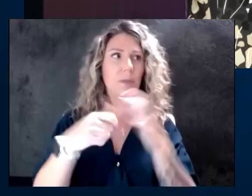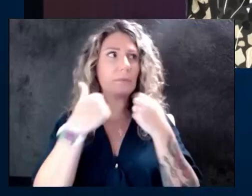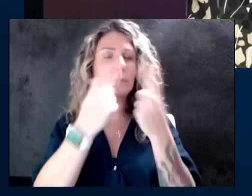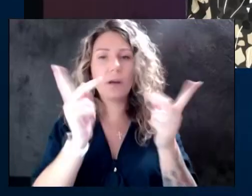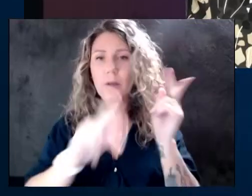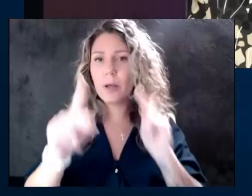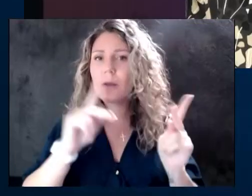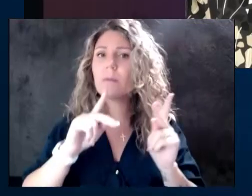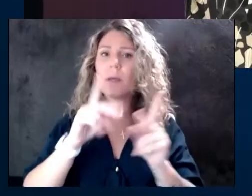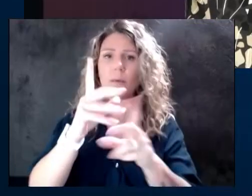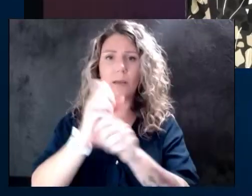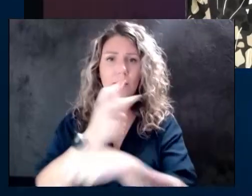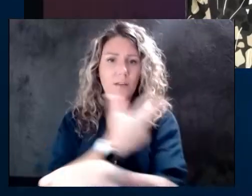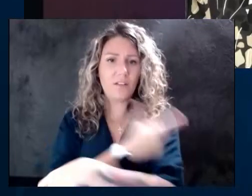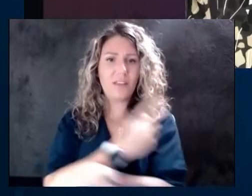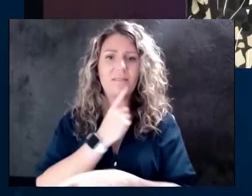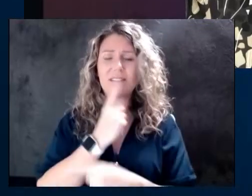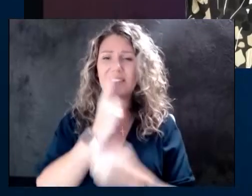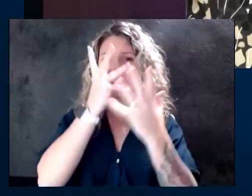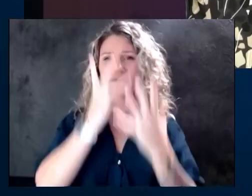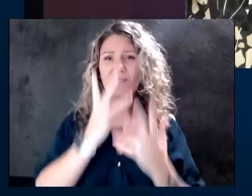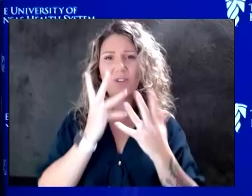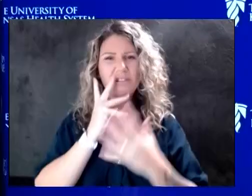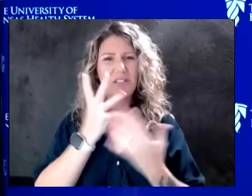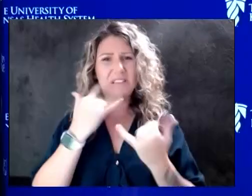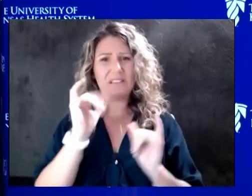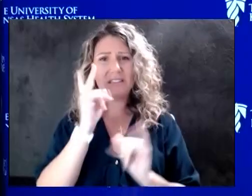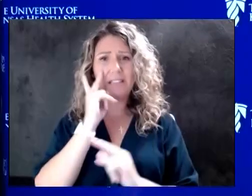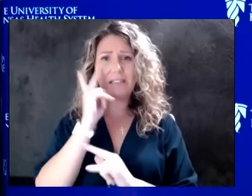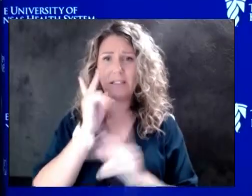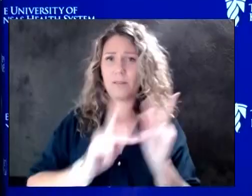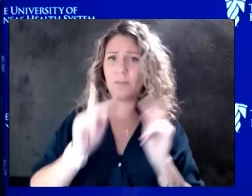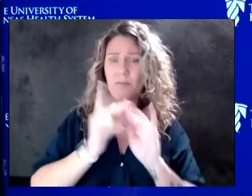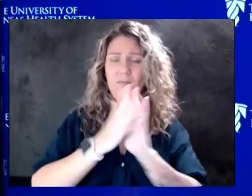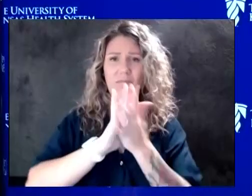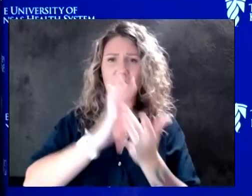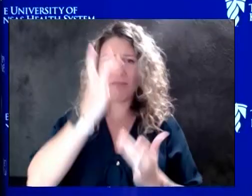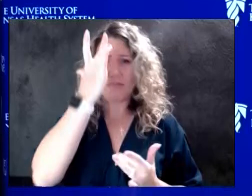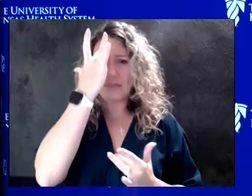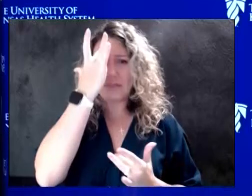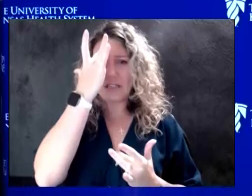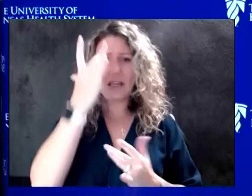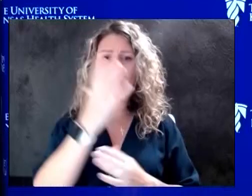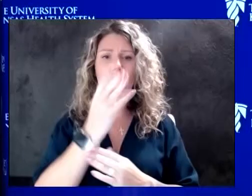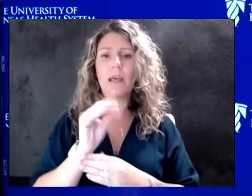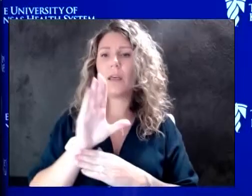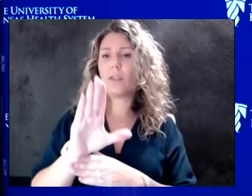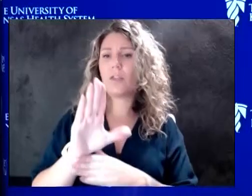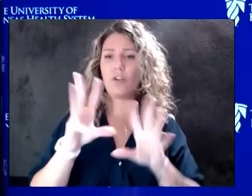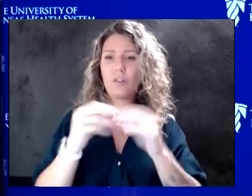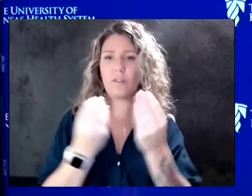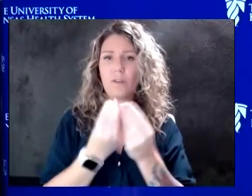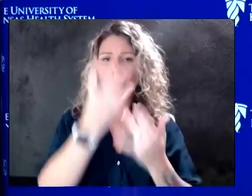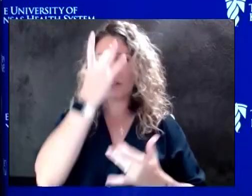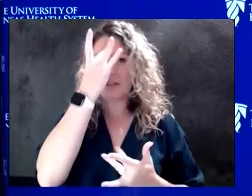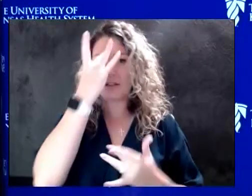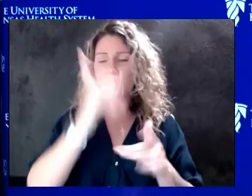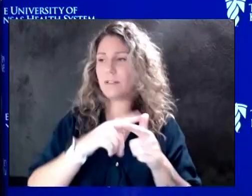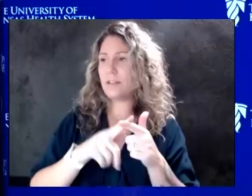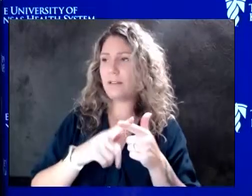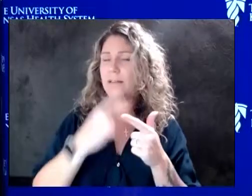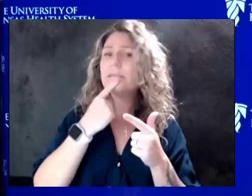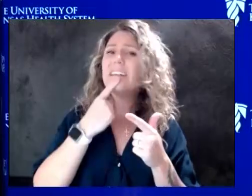it's unfortunate we still have to see people who are getting sick and their families are getting sick, and then they say, I wish I would have gotten the